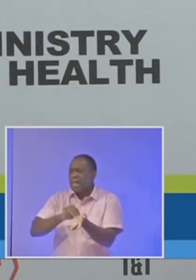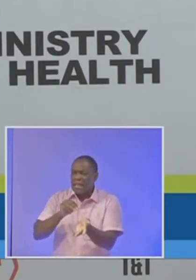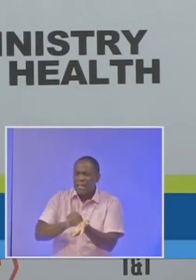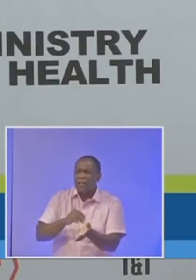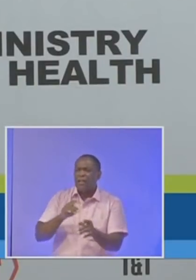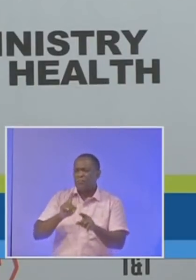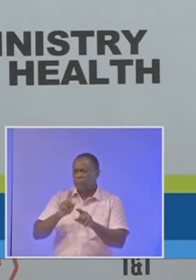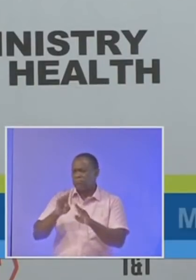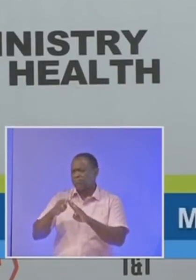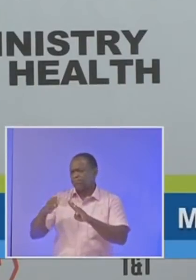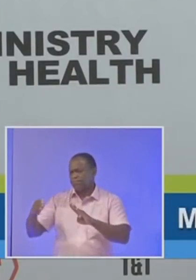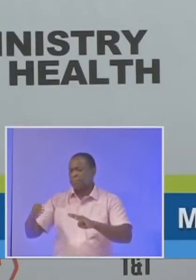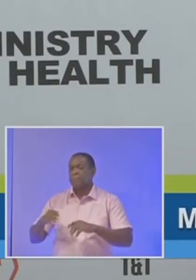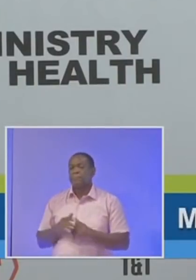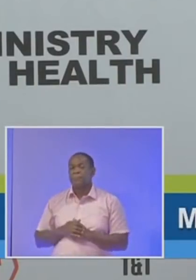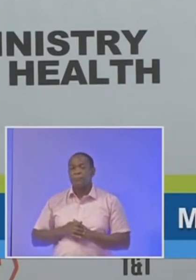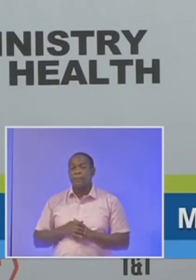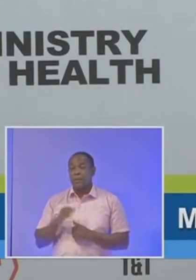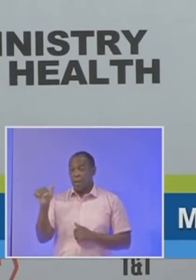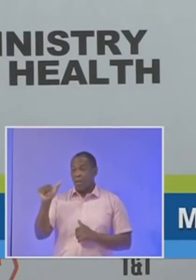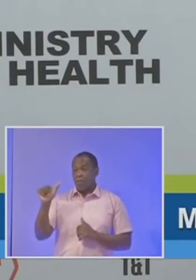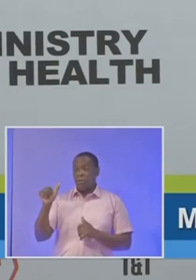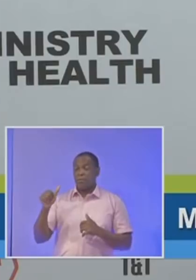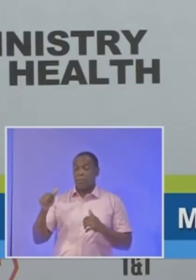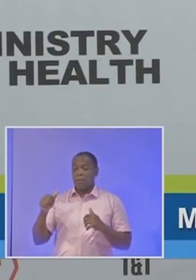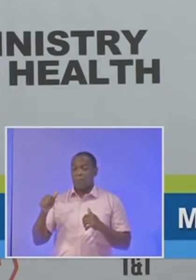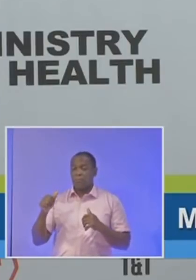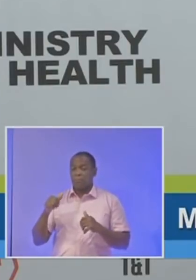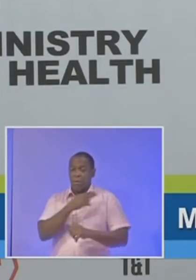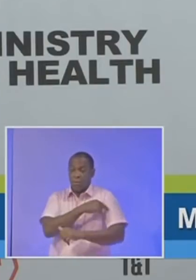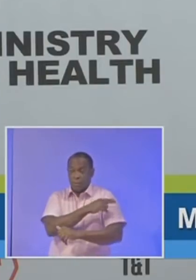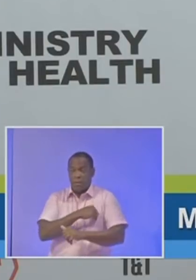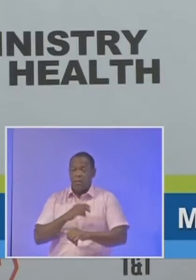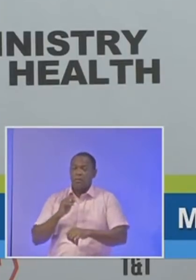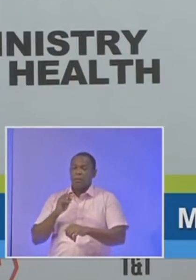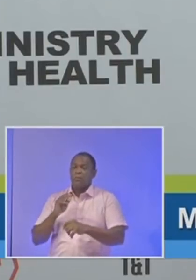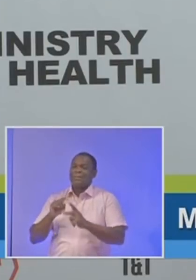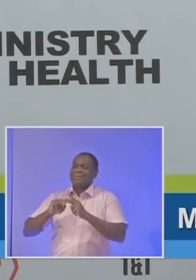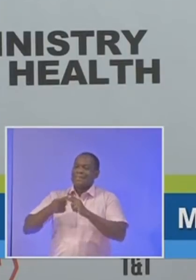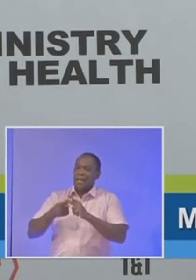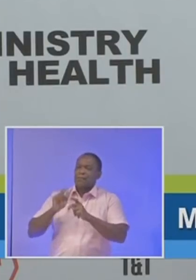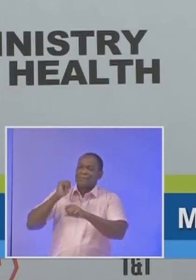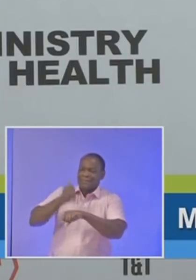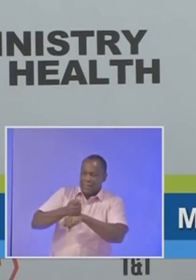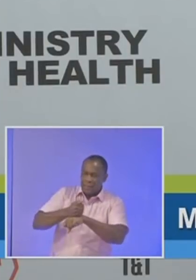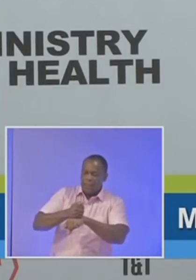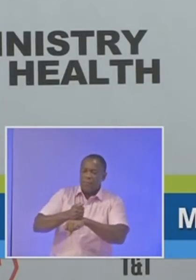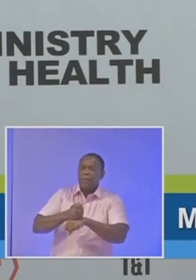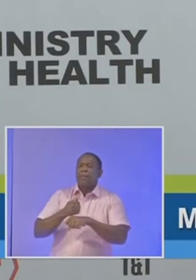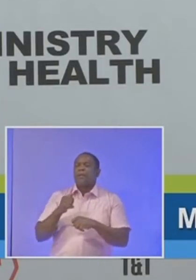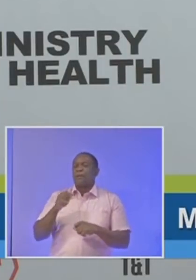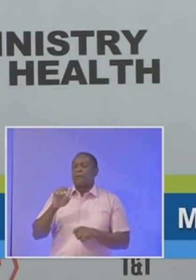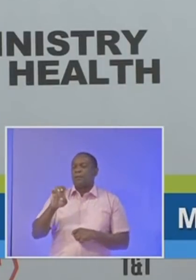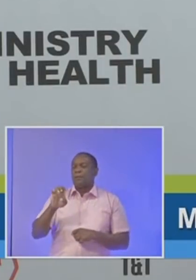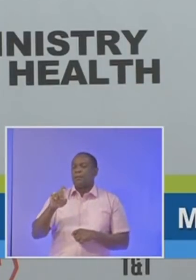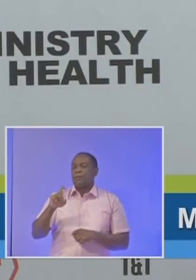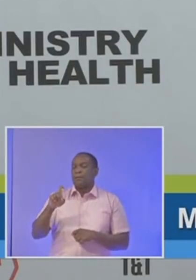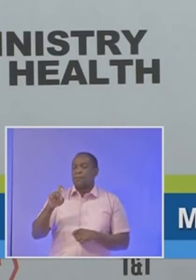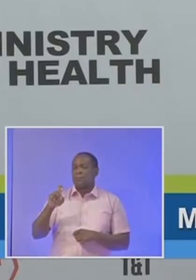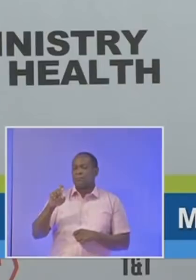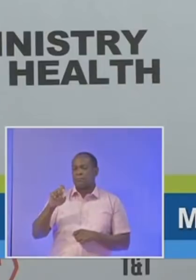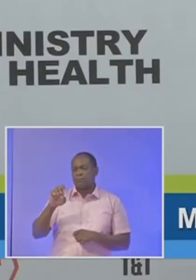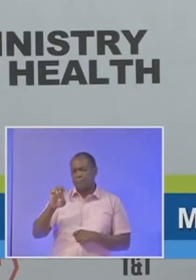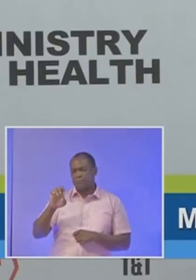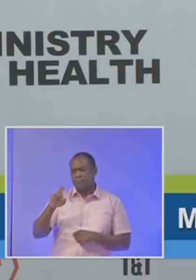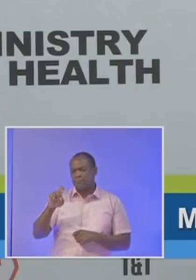General Hospital, the Executive Wellness Clinic has been operating just after the commencement of this country's COVID-19